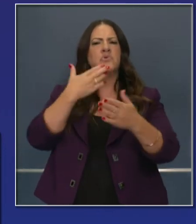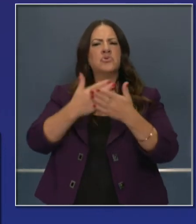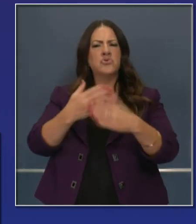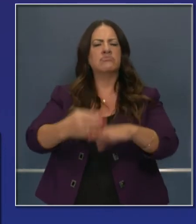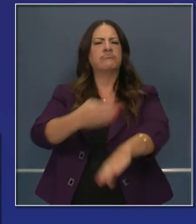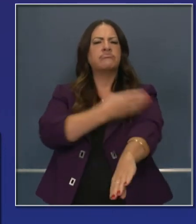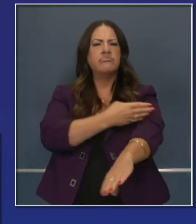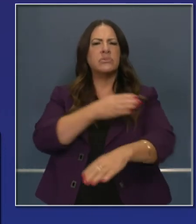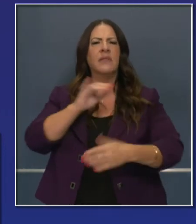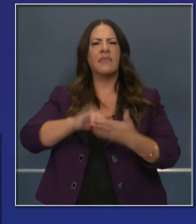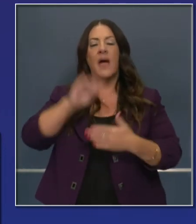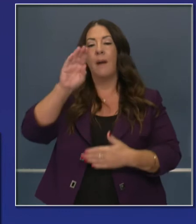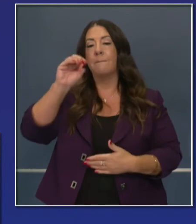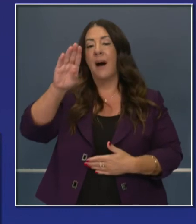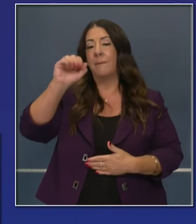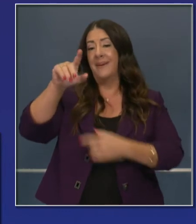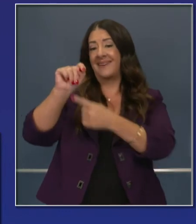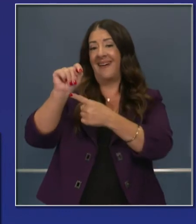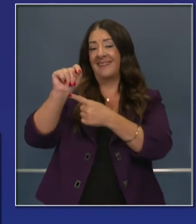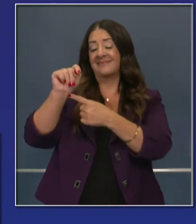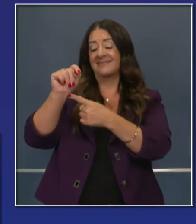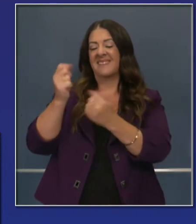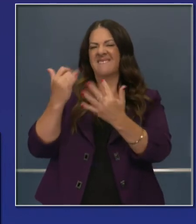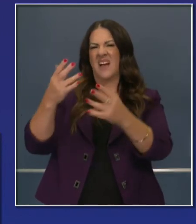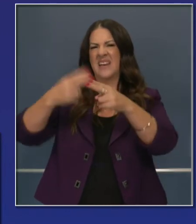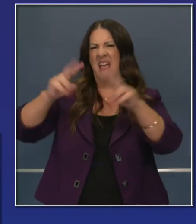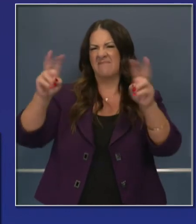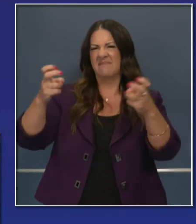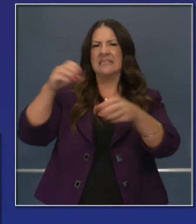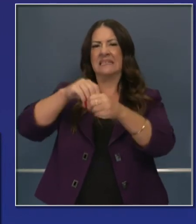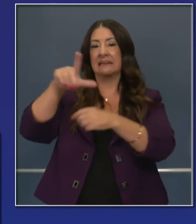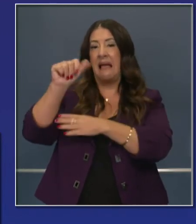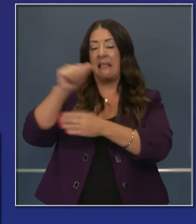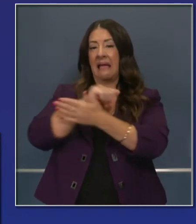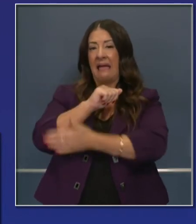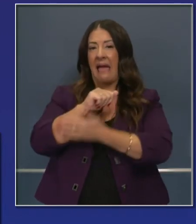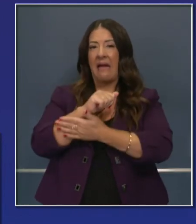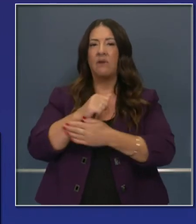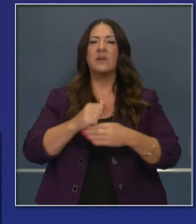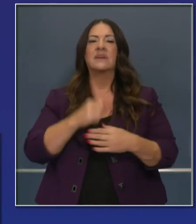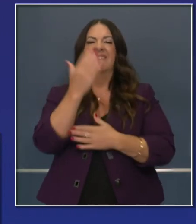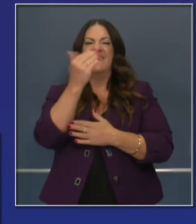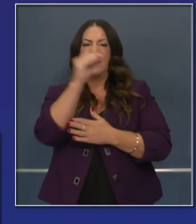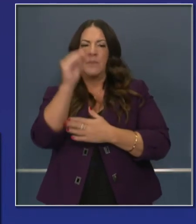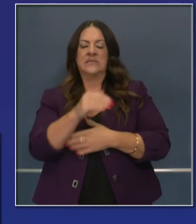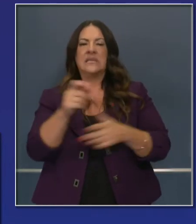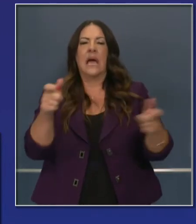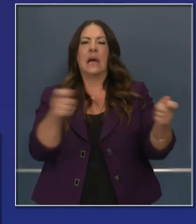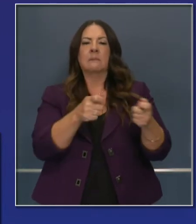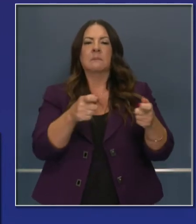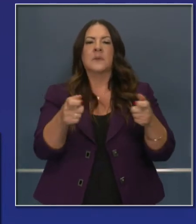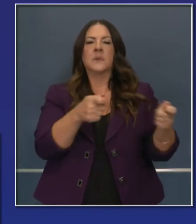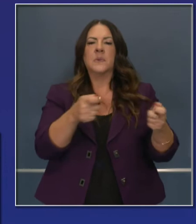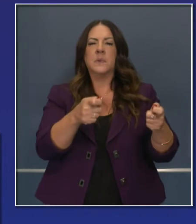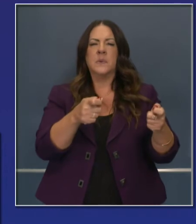and the Bobcat fire. Just last week, 15% contained, 100,000 plus acres.